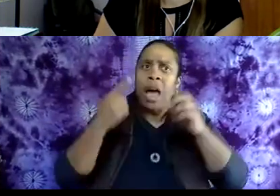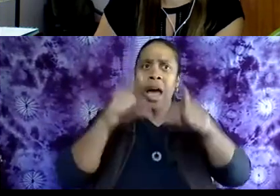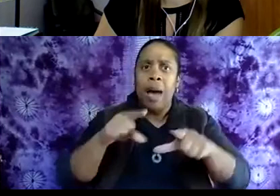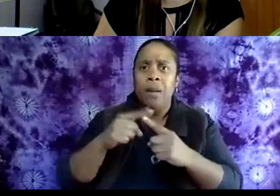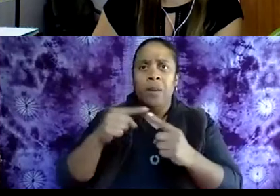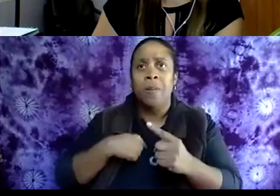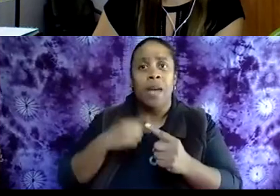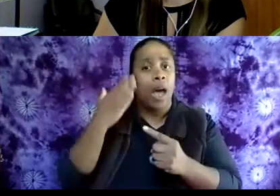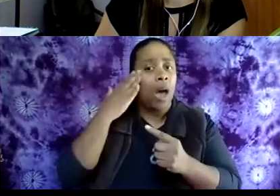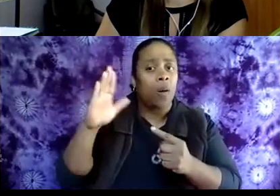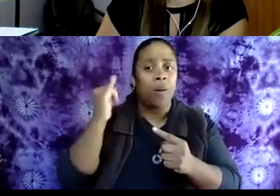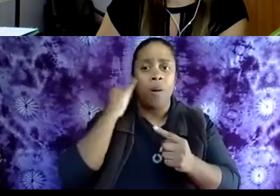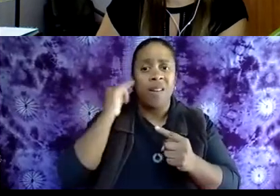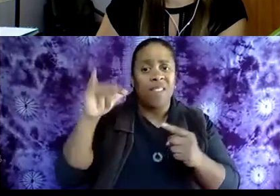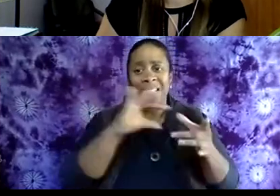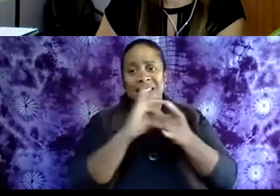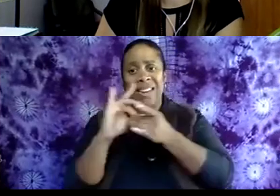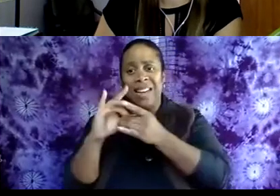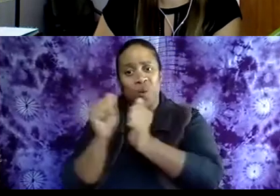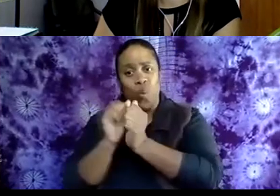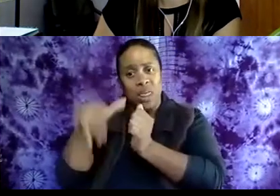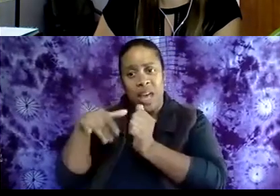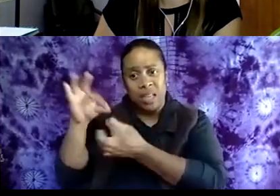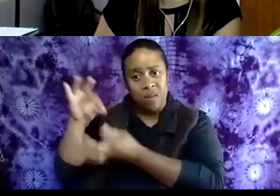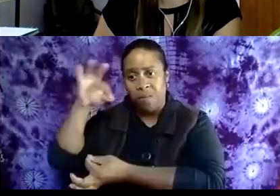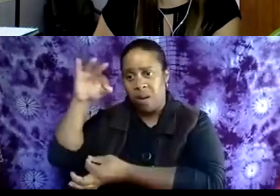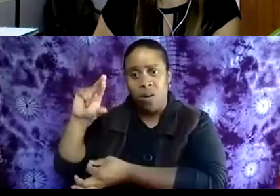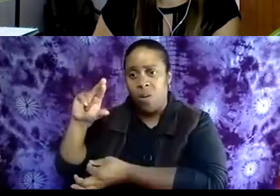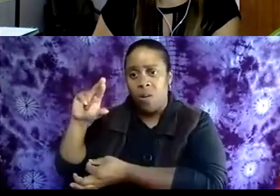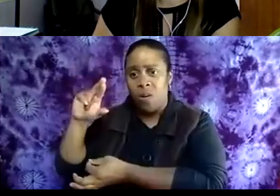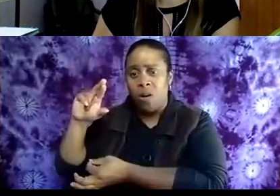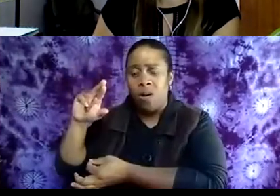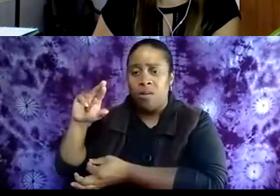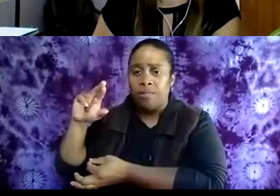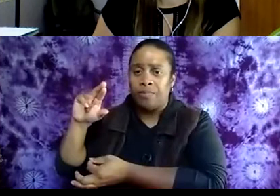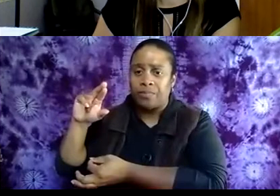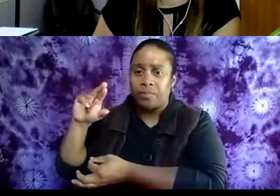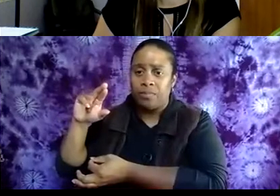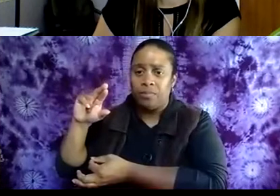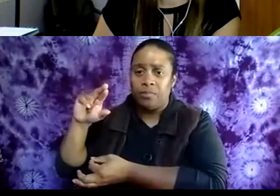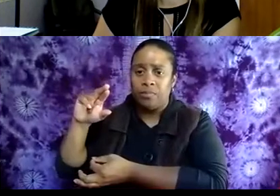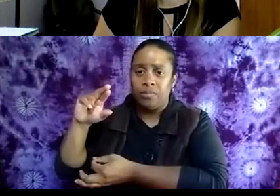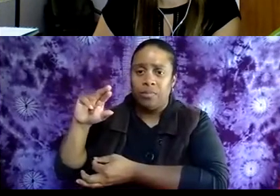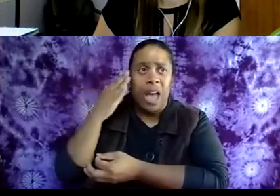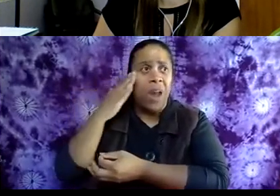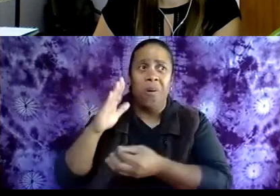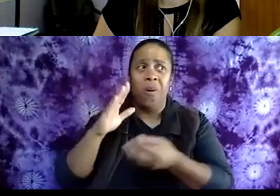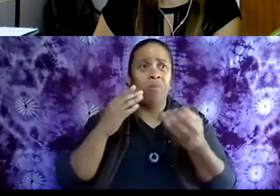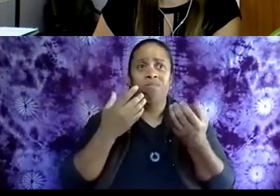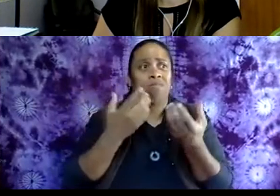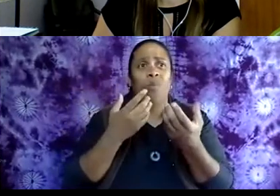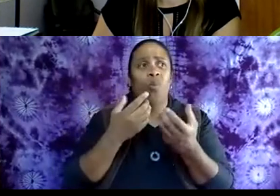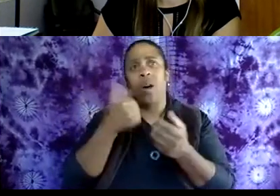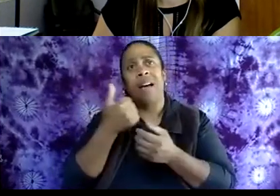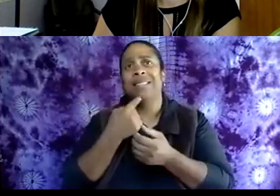the entity, but anyway, so I don't know where to go from there. That's just